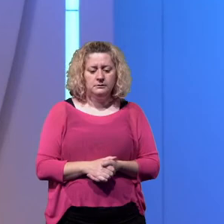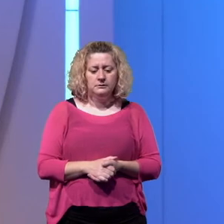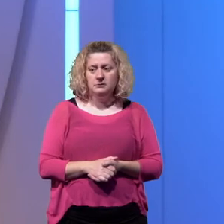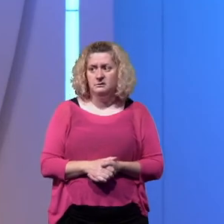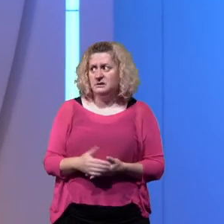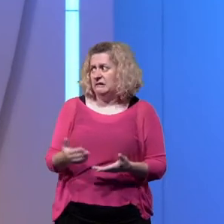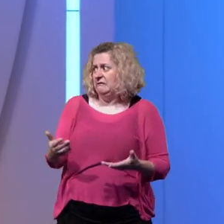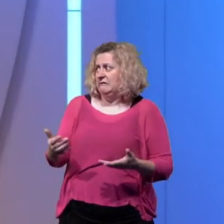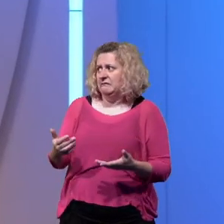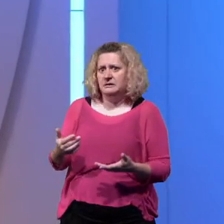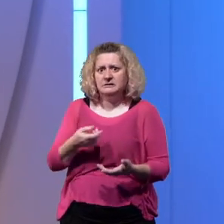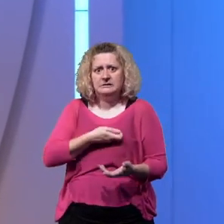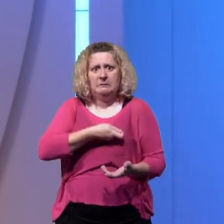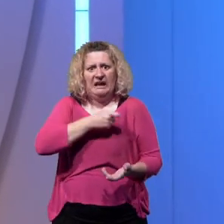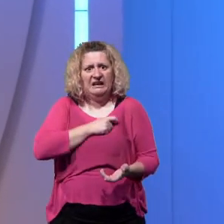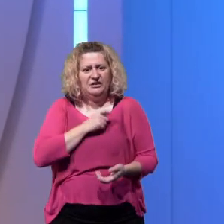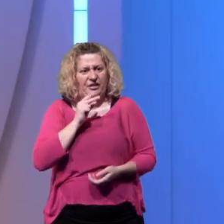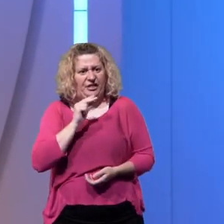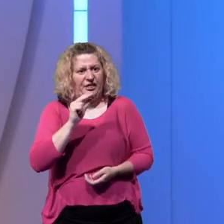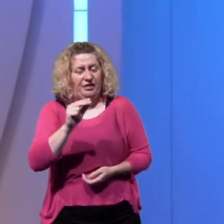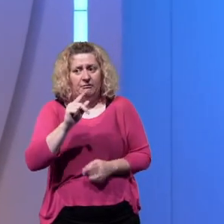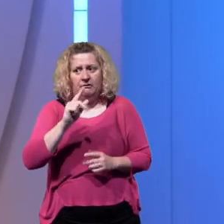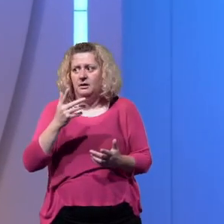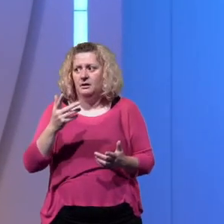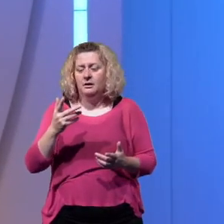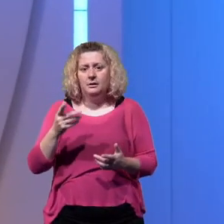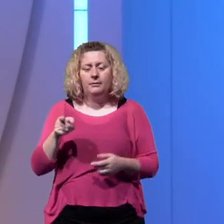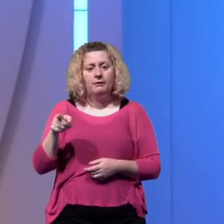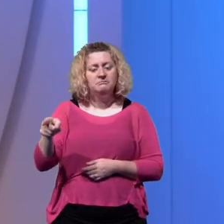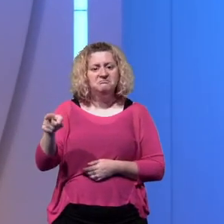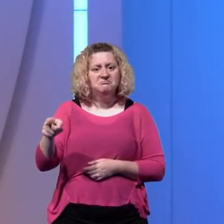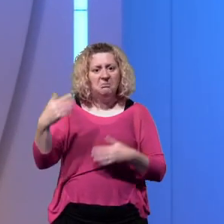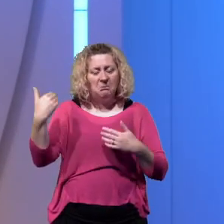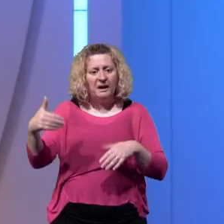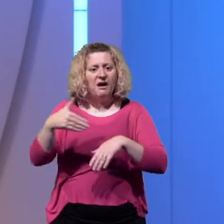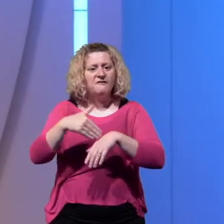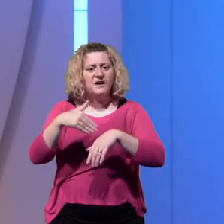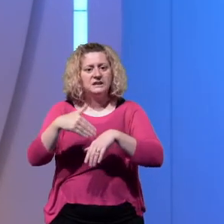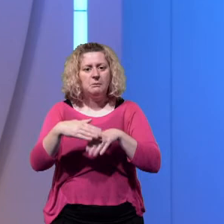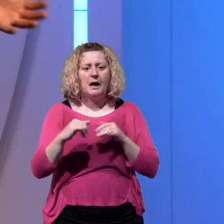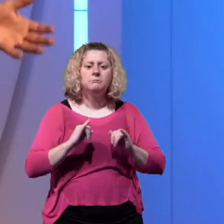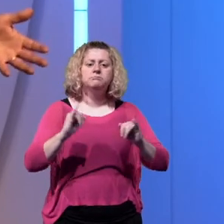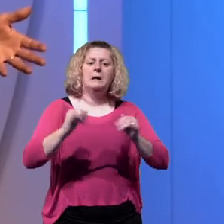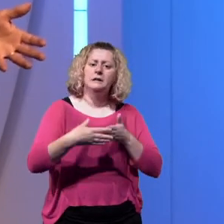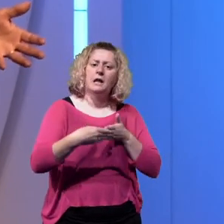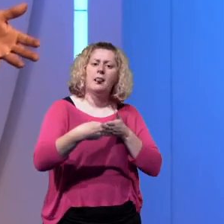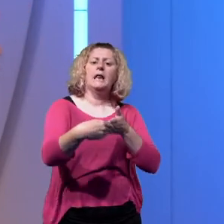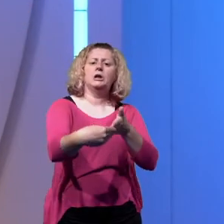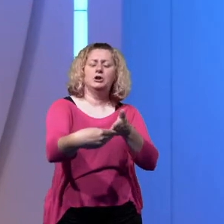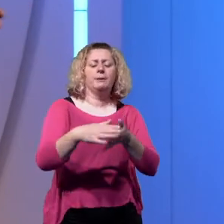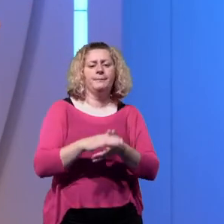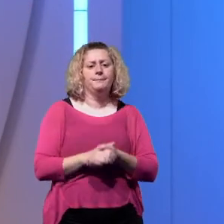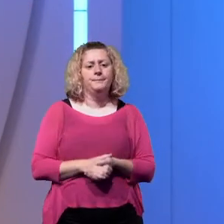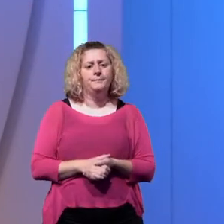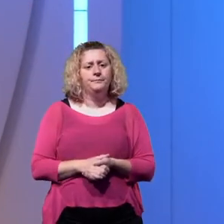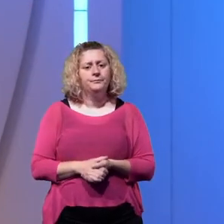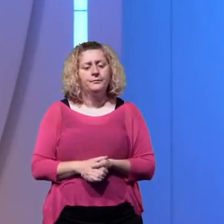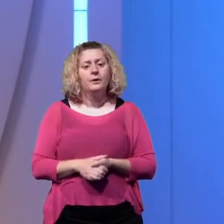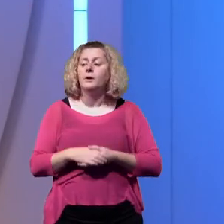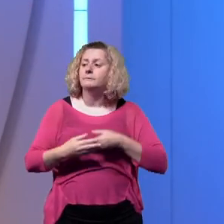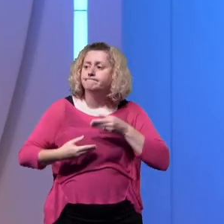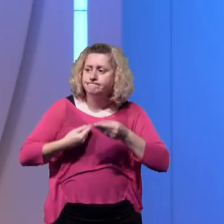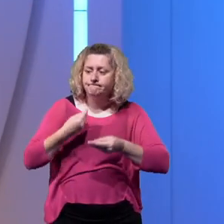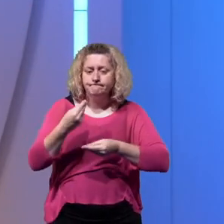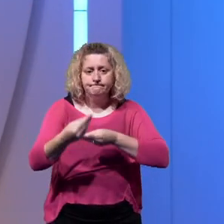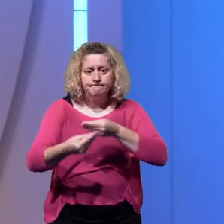speak Spanish, you know, but I mean, it was so depressing. When we do Christianity Explored, we say, find a church where the leaders